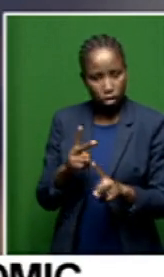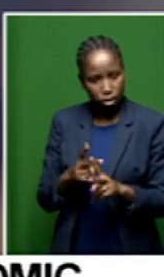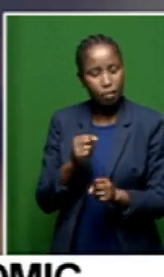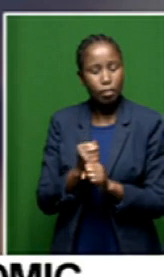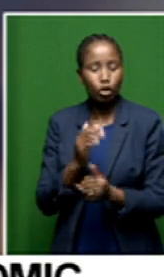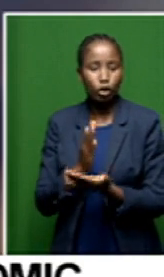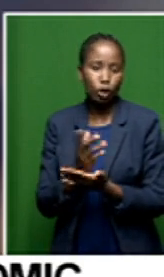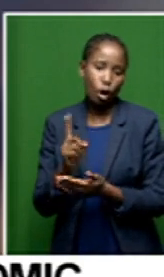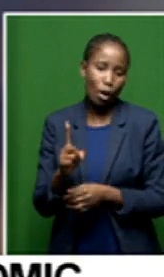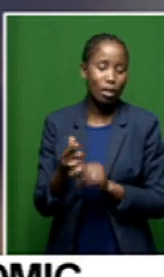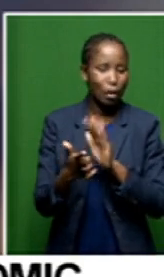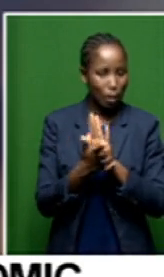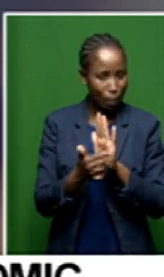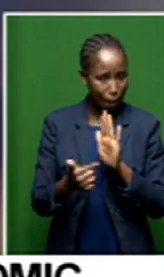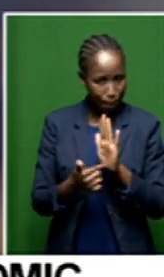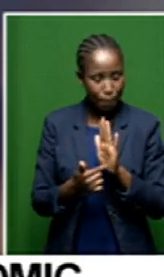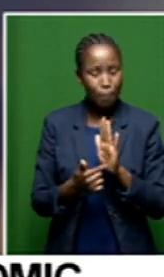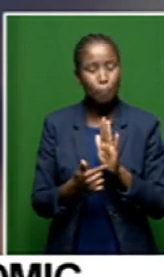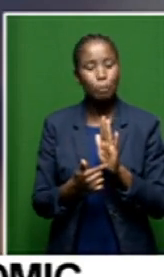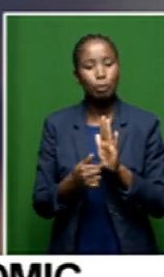of law continues to be,